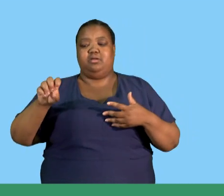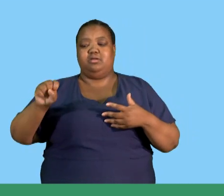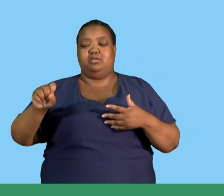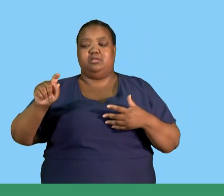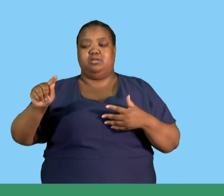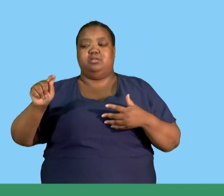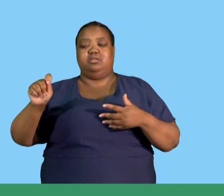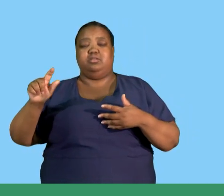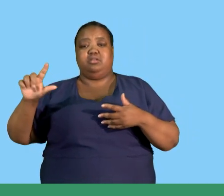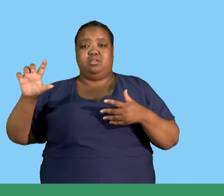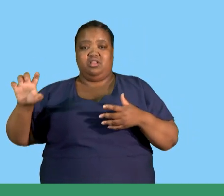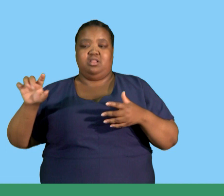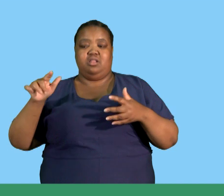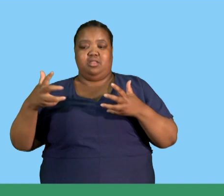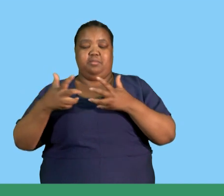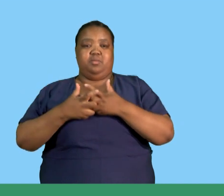PESTEL is an acronym.